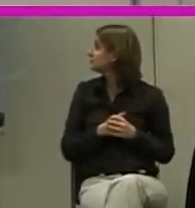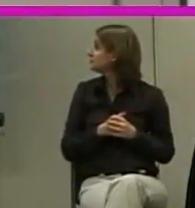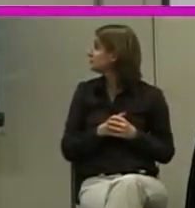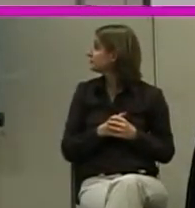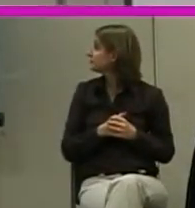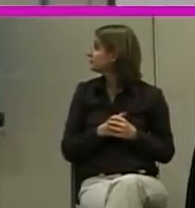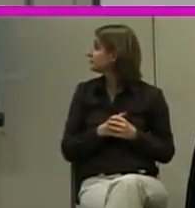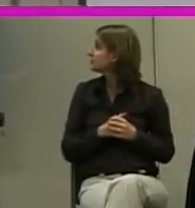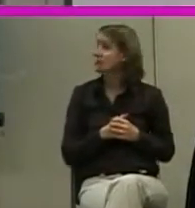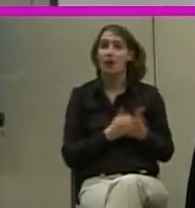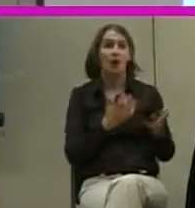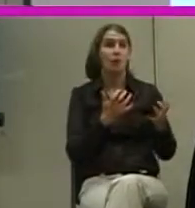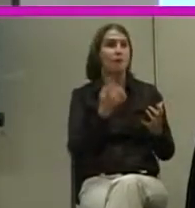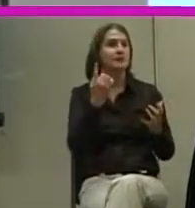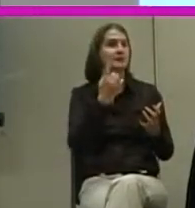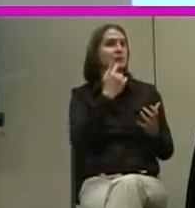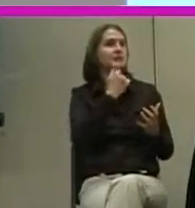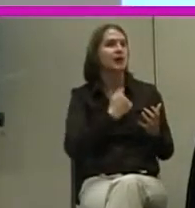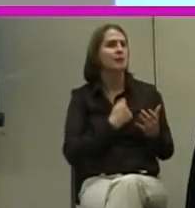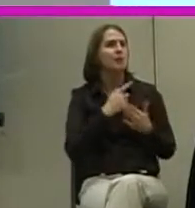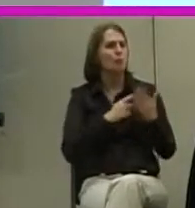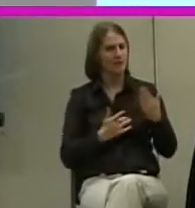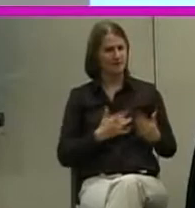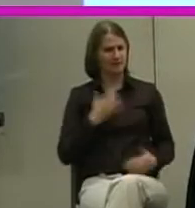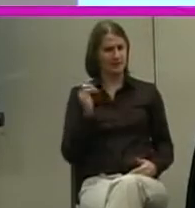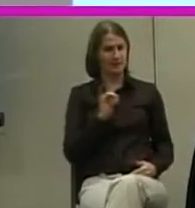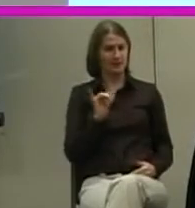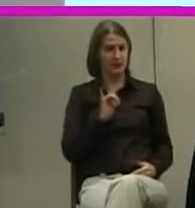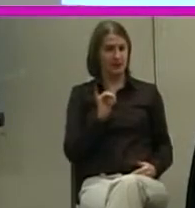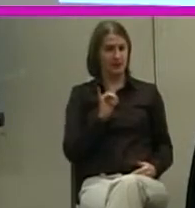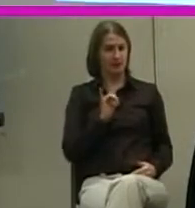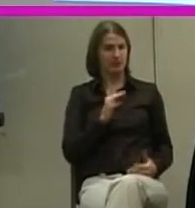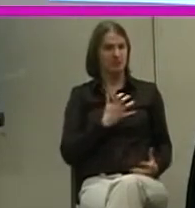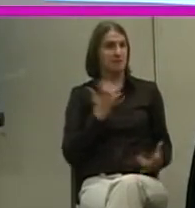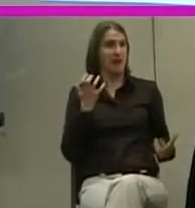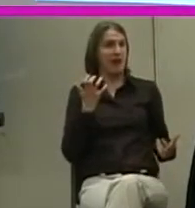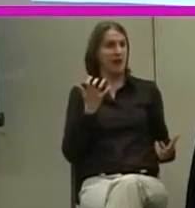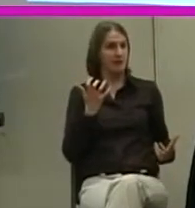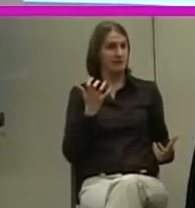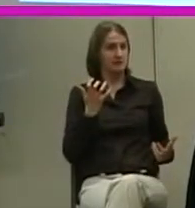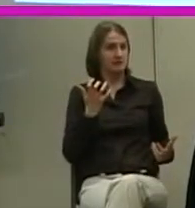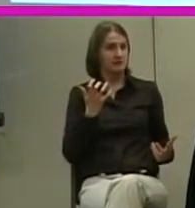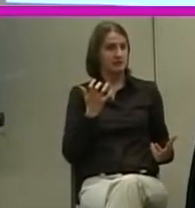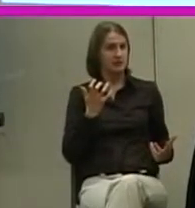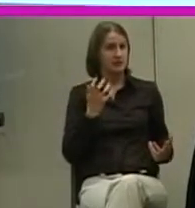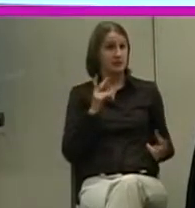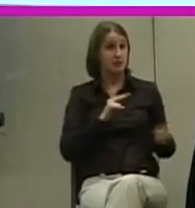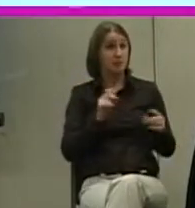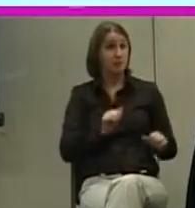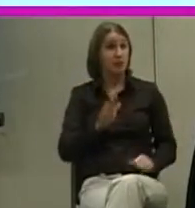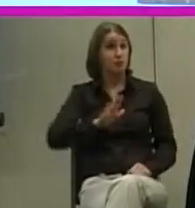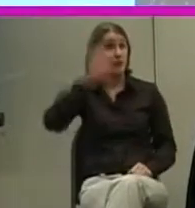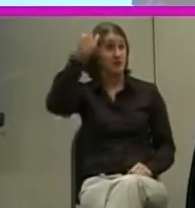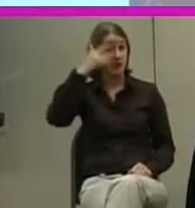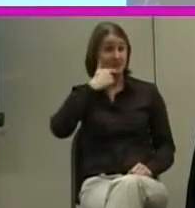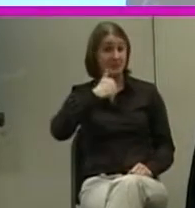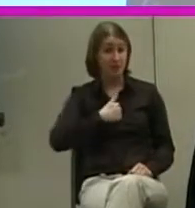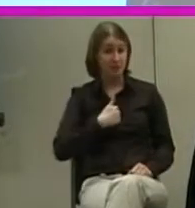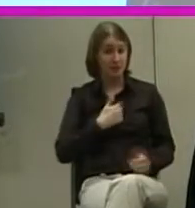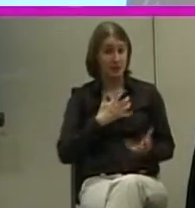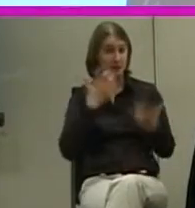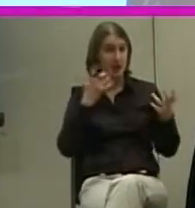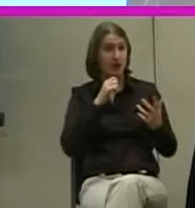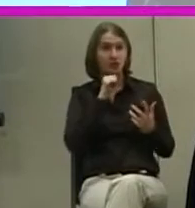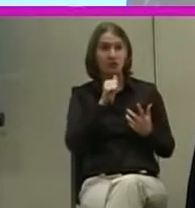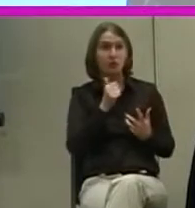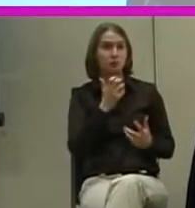I want someone to tell me what it feels like to be mad. And if people can raise their hand and tell me this, and don't talk